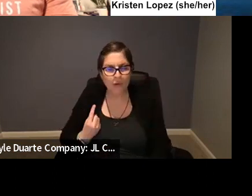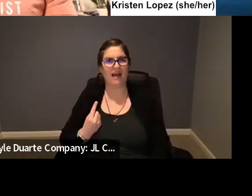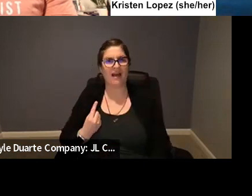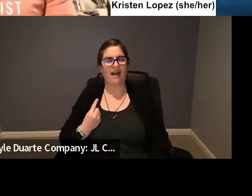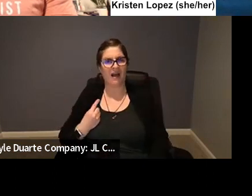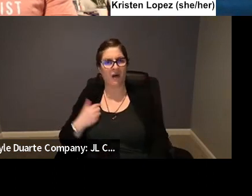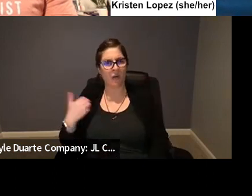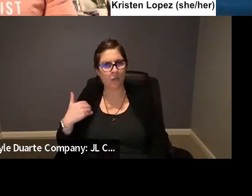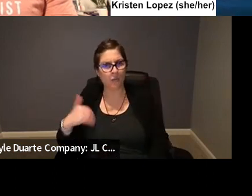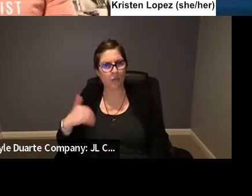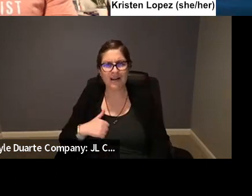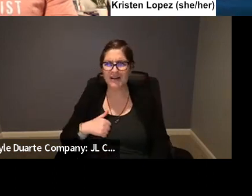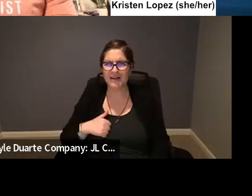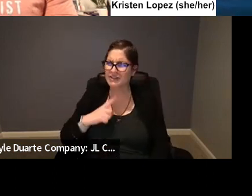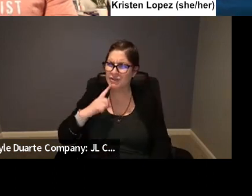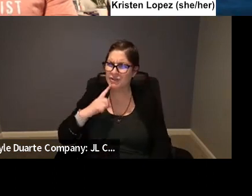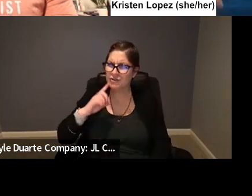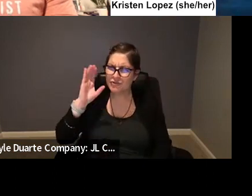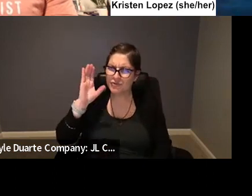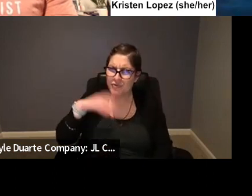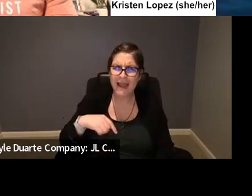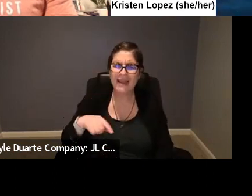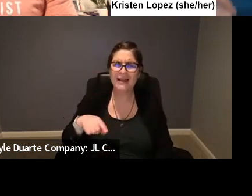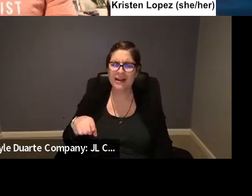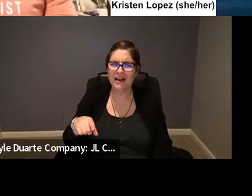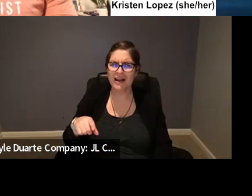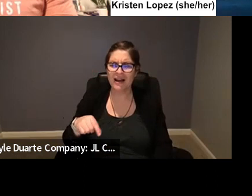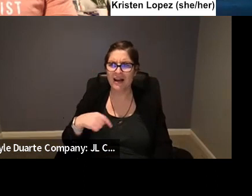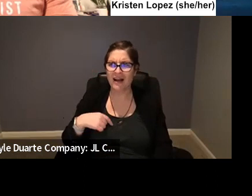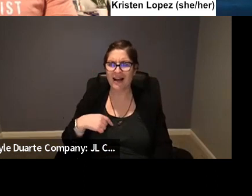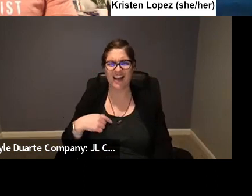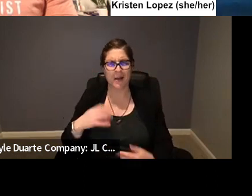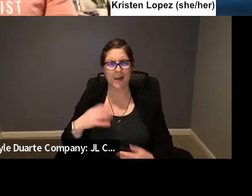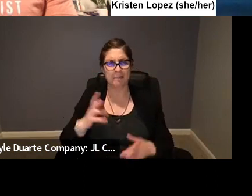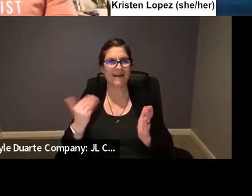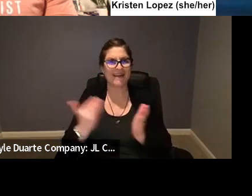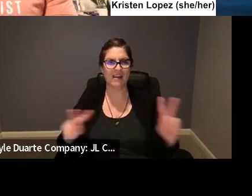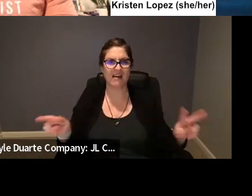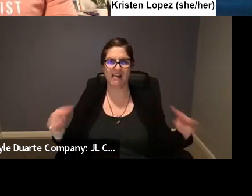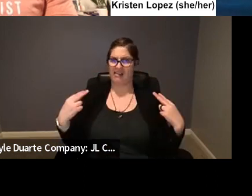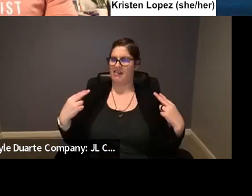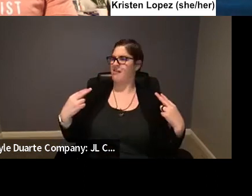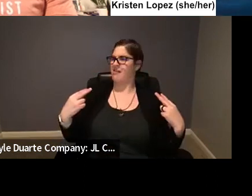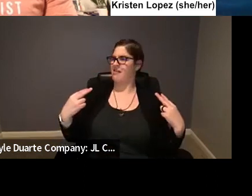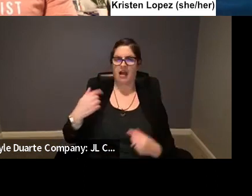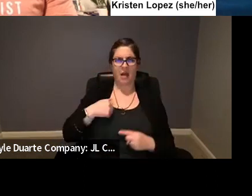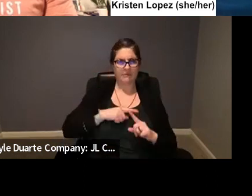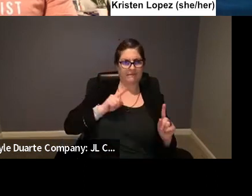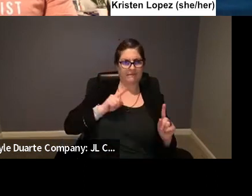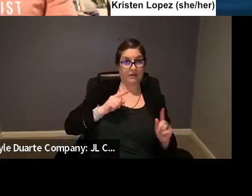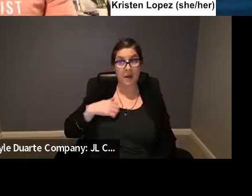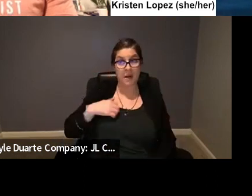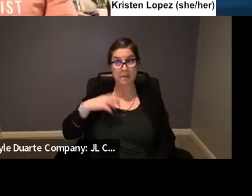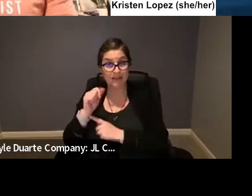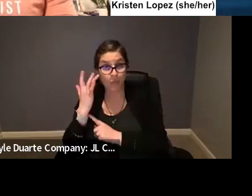it's very weird that, you know, I'm once again kind of looked at askance, not because of my disability, but because I'm the